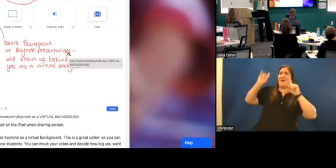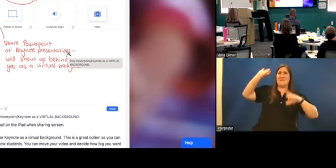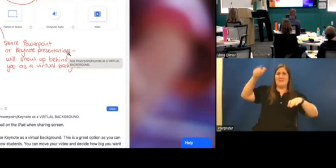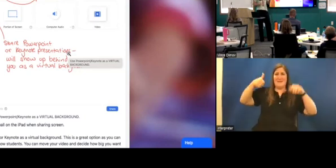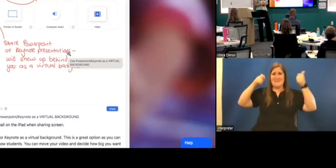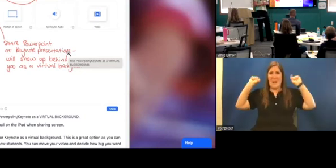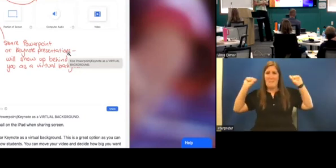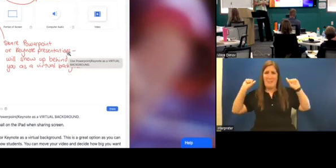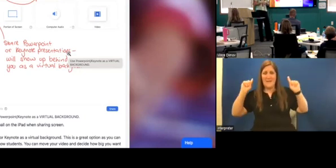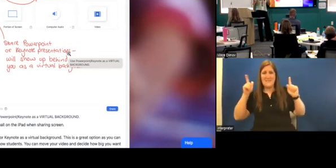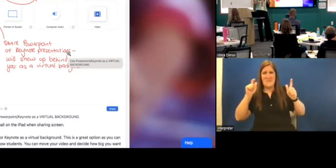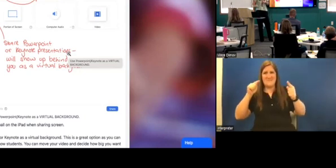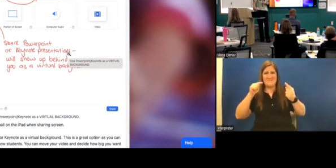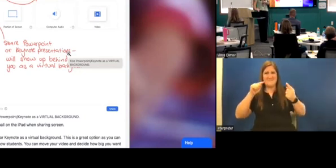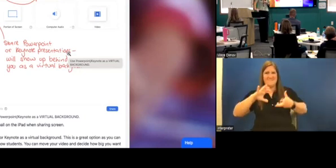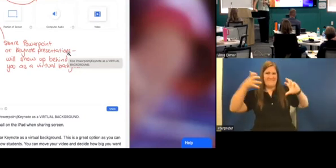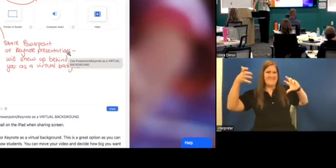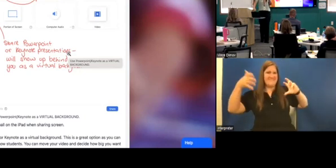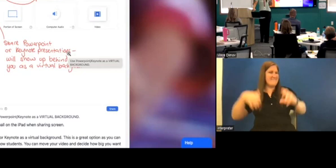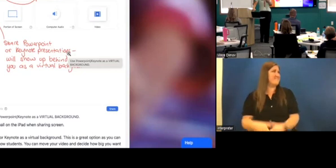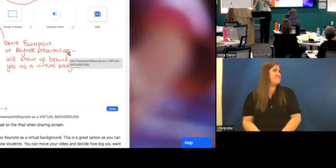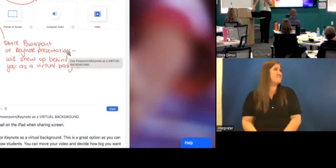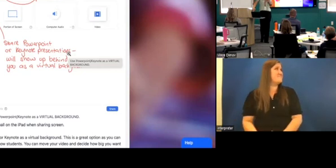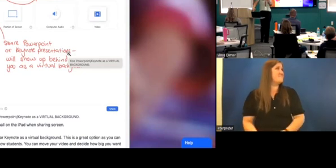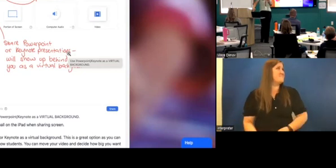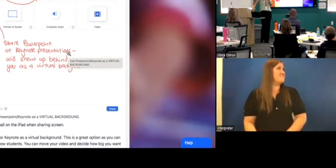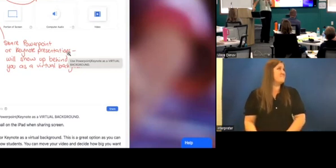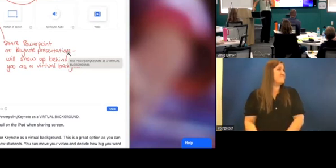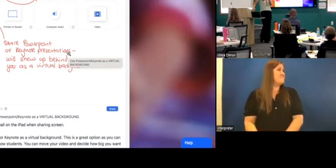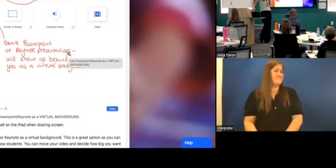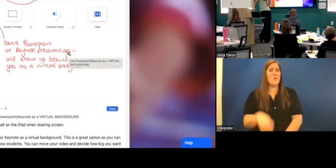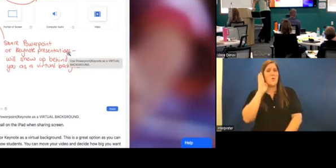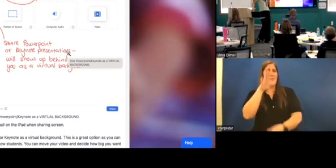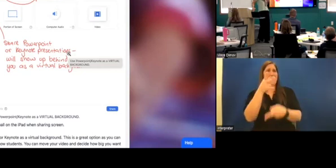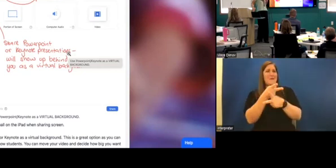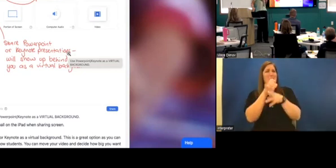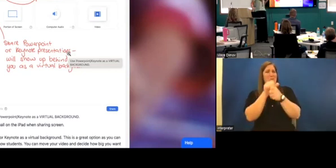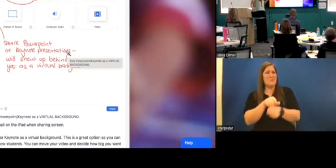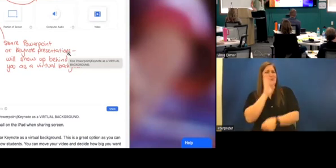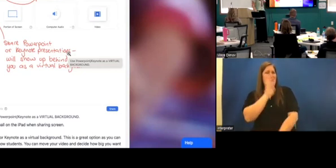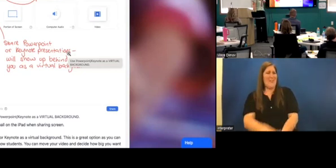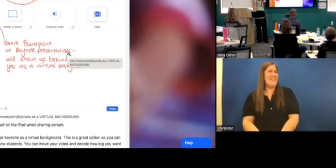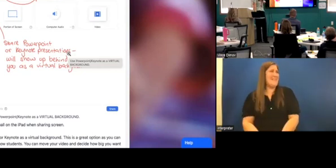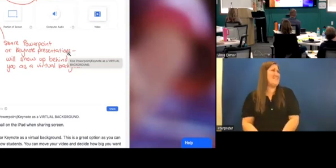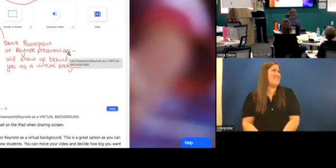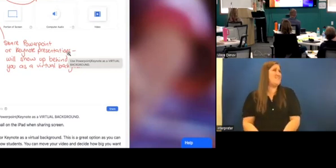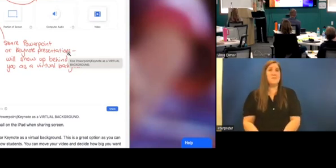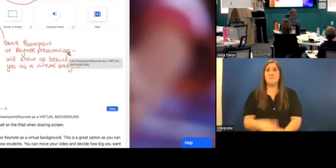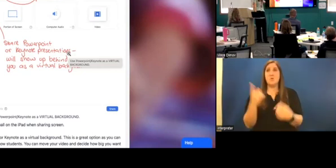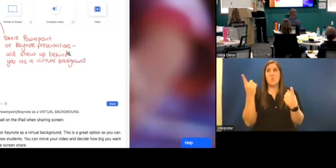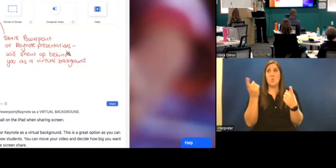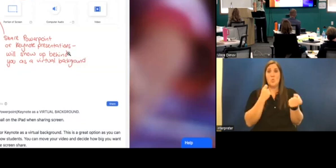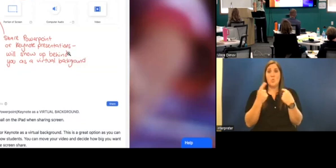like trying to find the things on the screen I'm pointing to, but you figure it out eventually. So, I don't know. Do you guys have